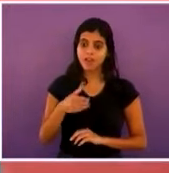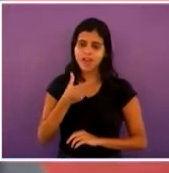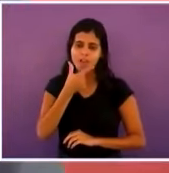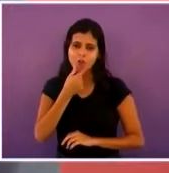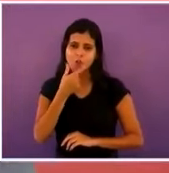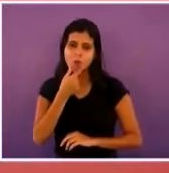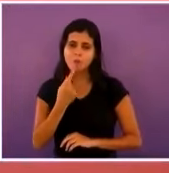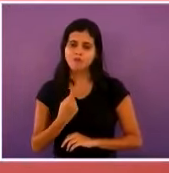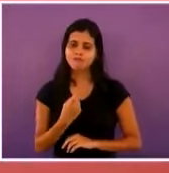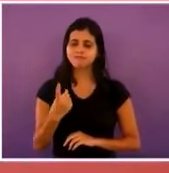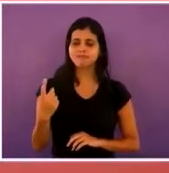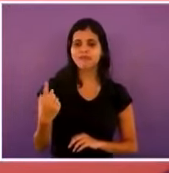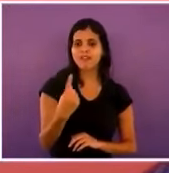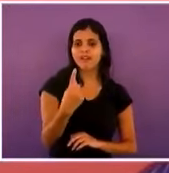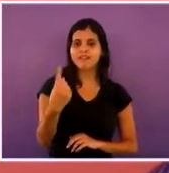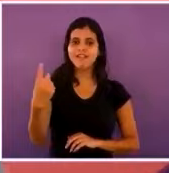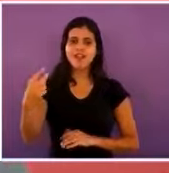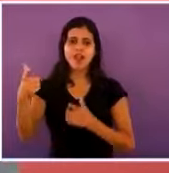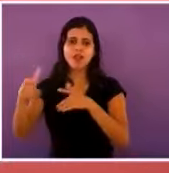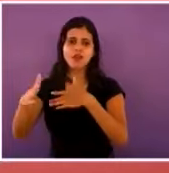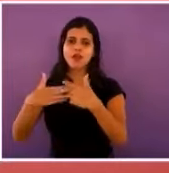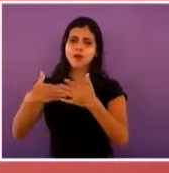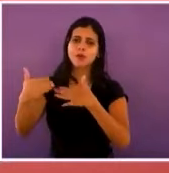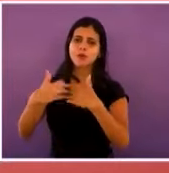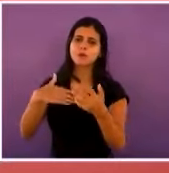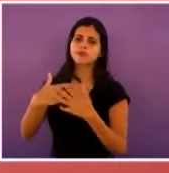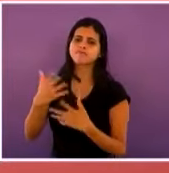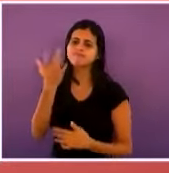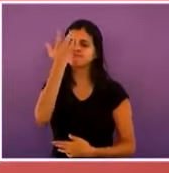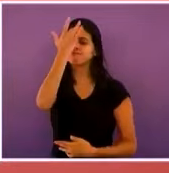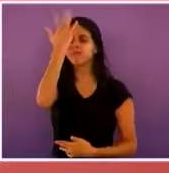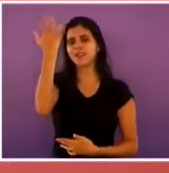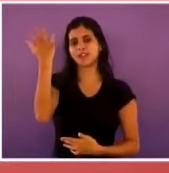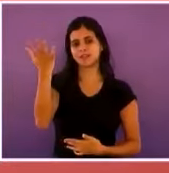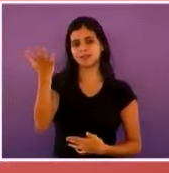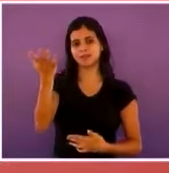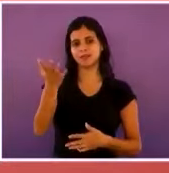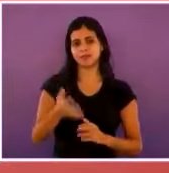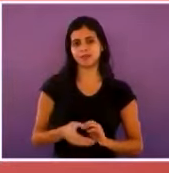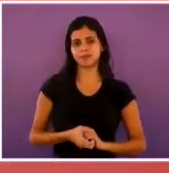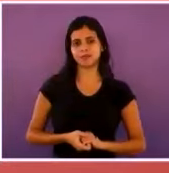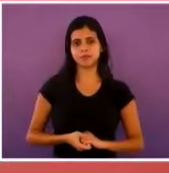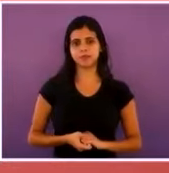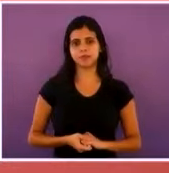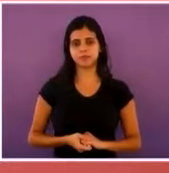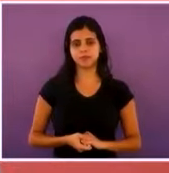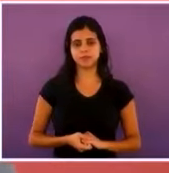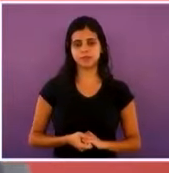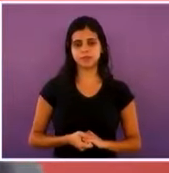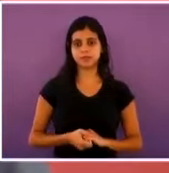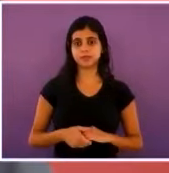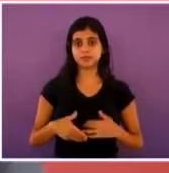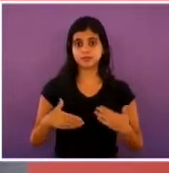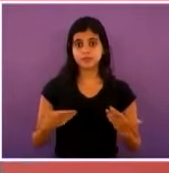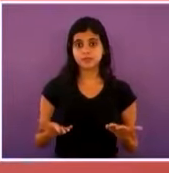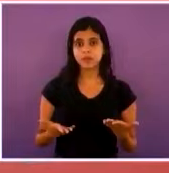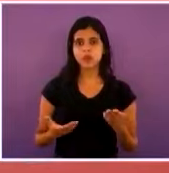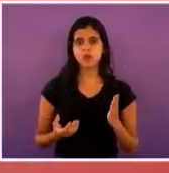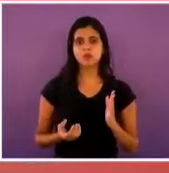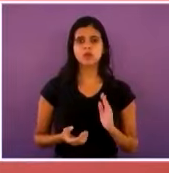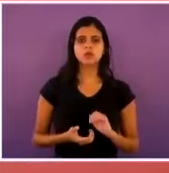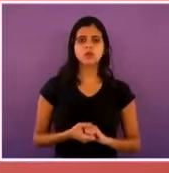meio das pessoas com muita facilidade. So that has created another atmosphere around the papacy. Isso criou